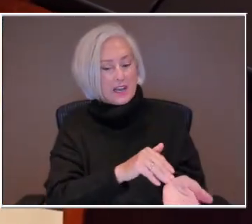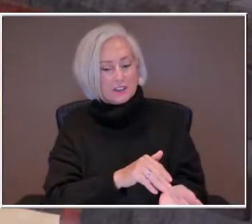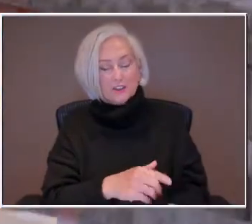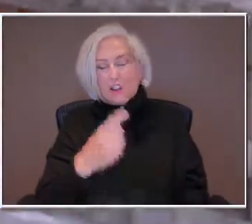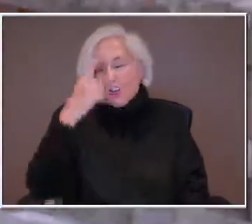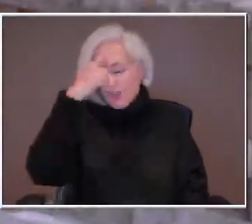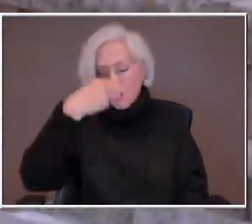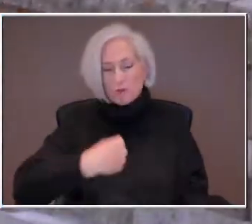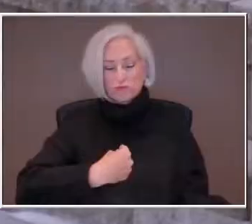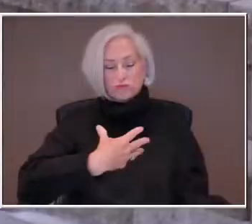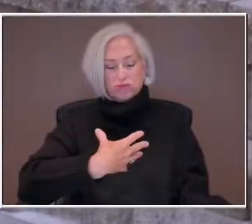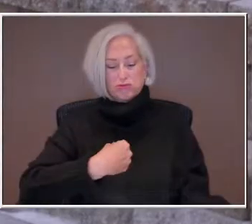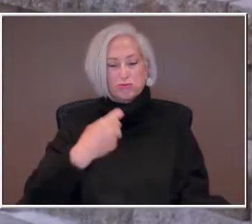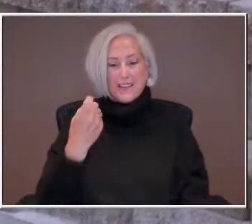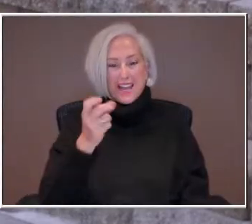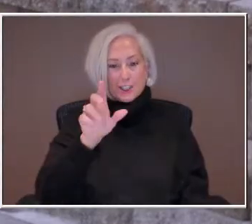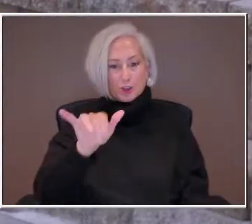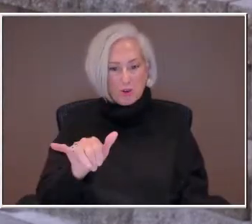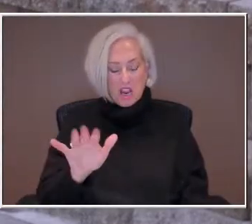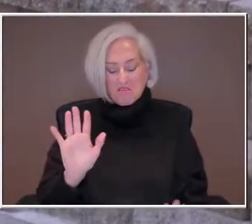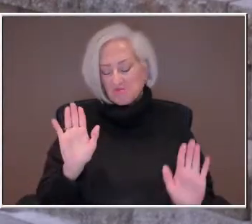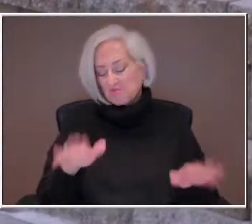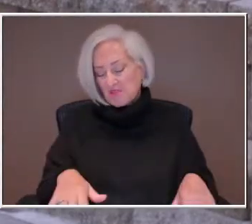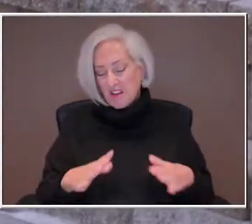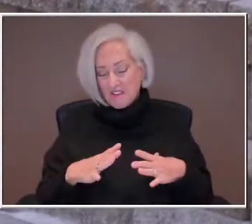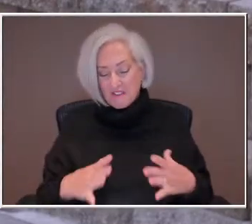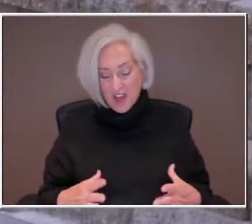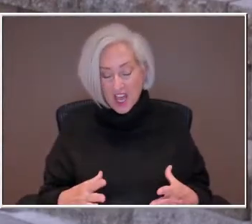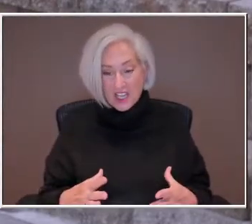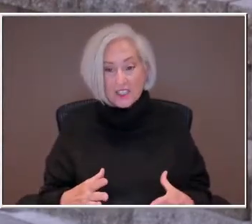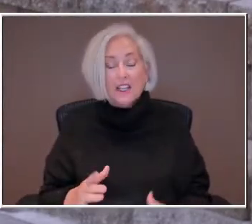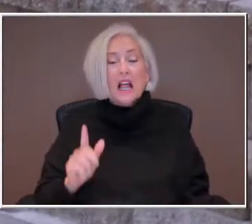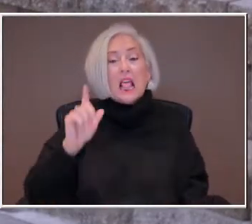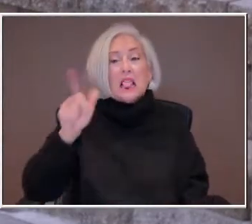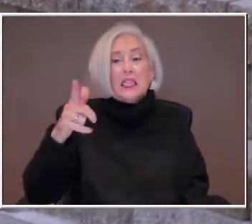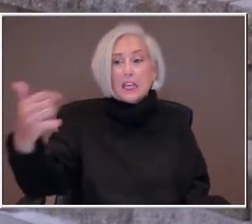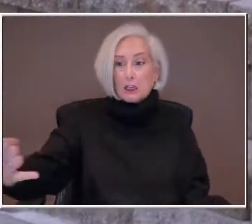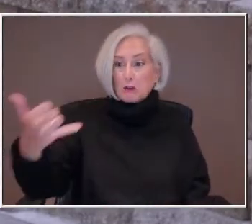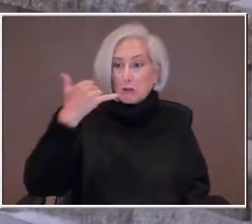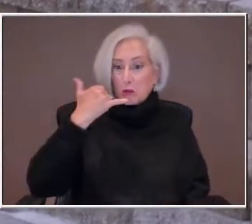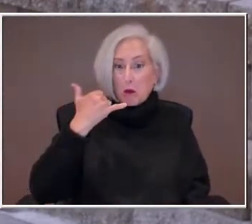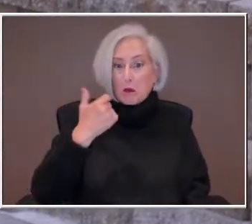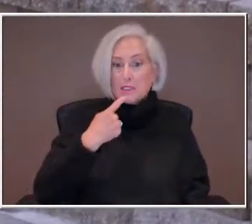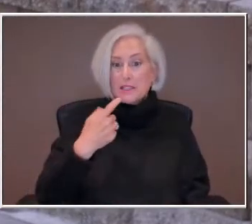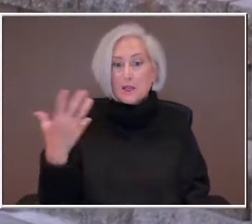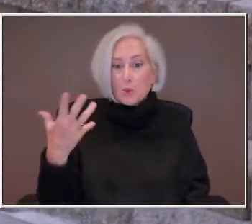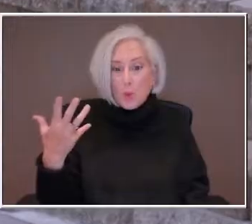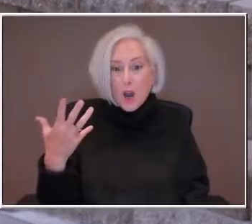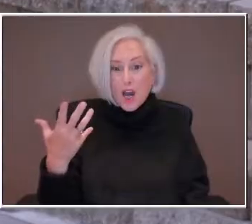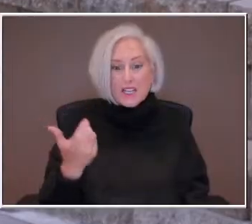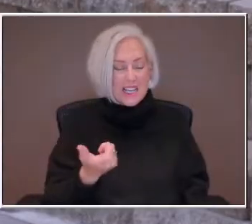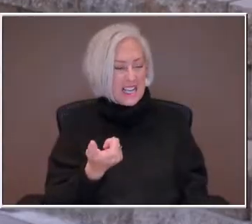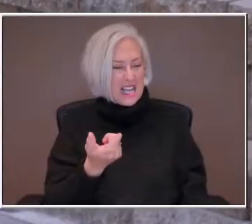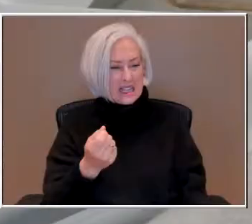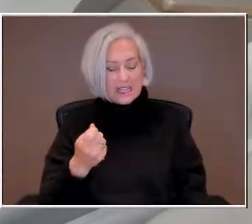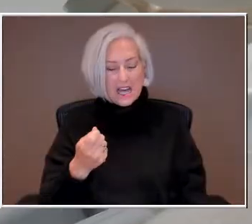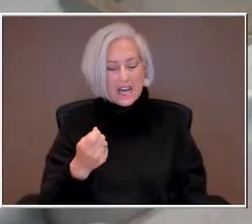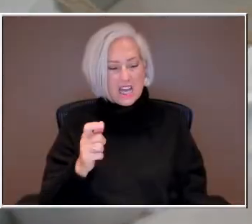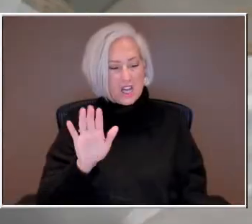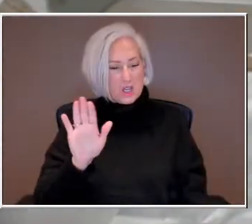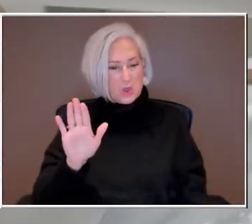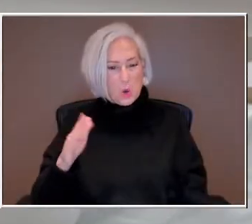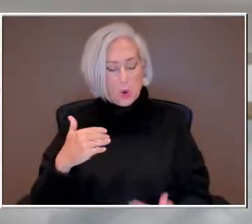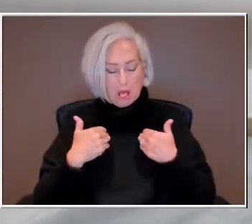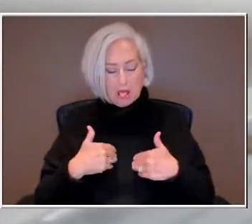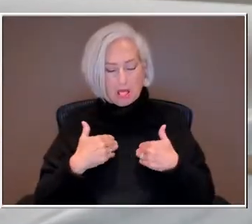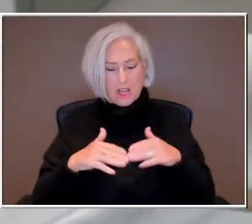deal. I get a call later from my internist, and the doc said there was a little asymmetry in your lung field,